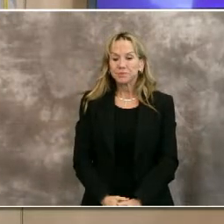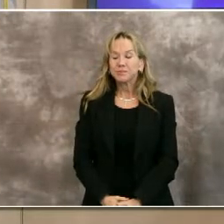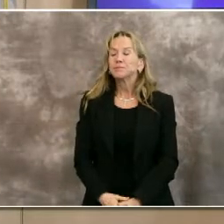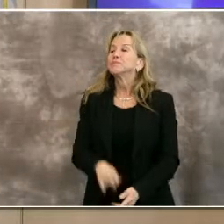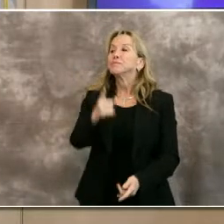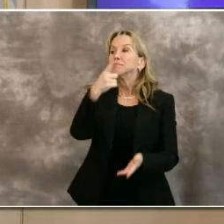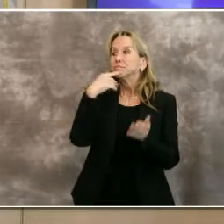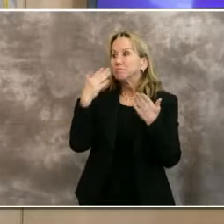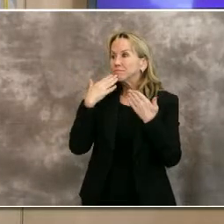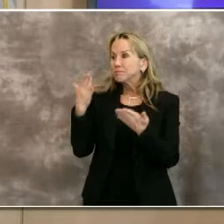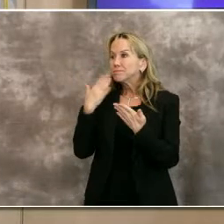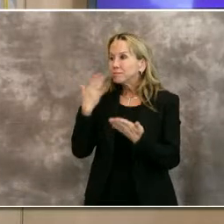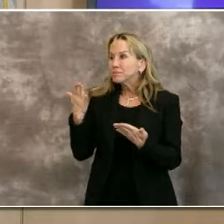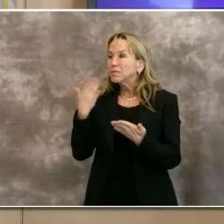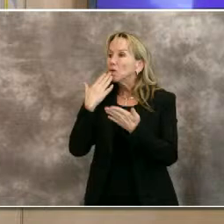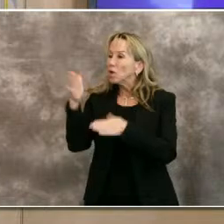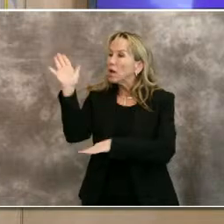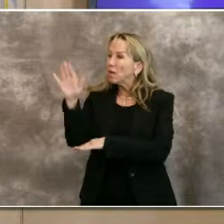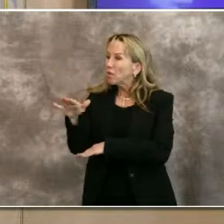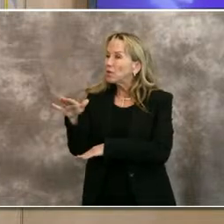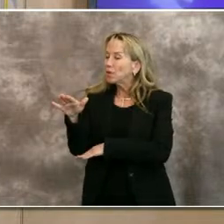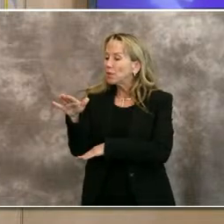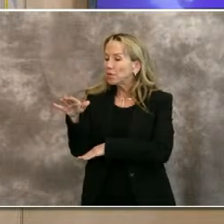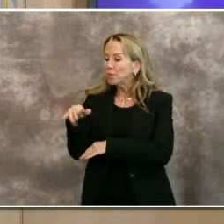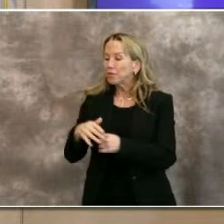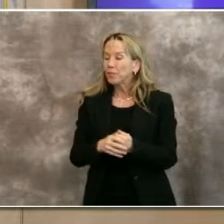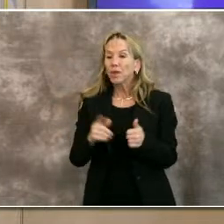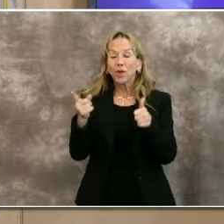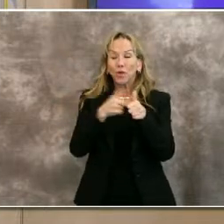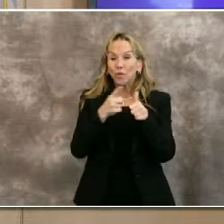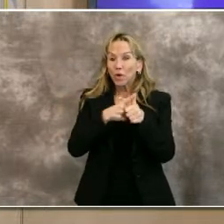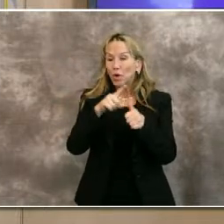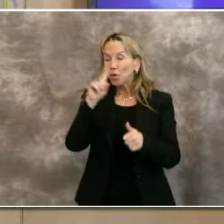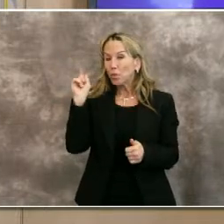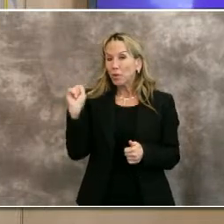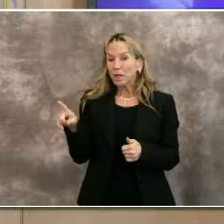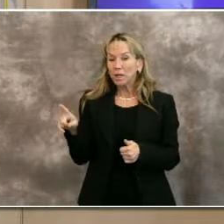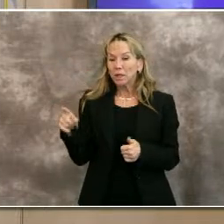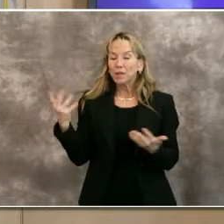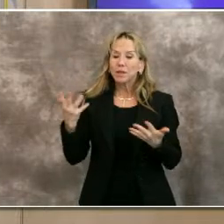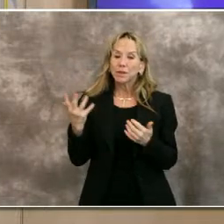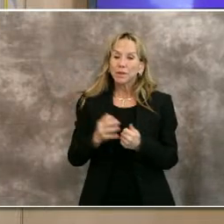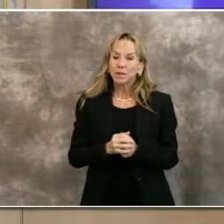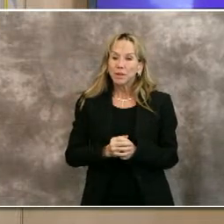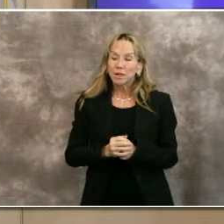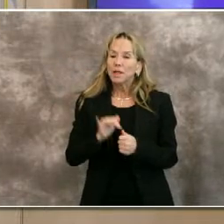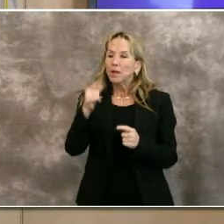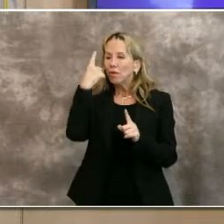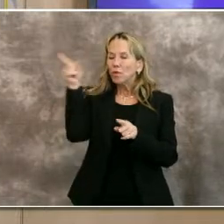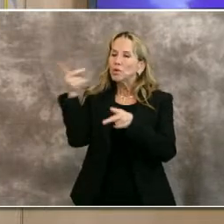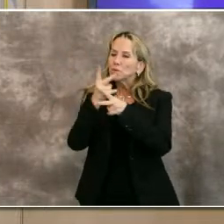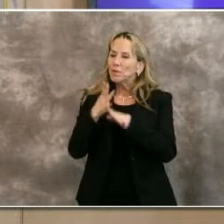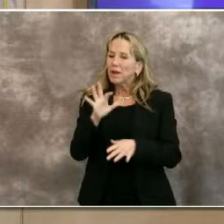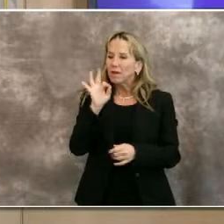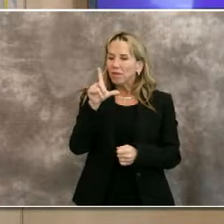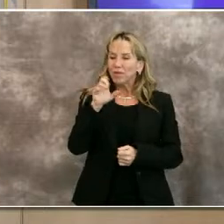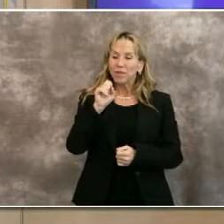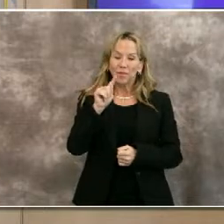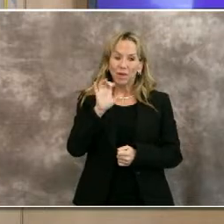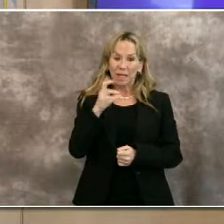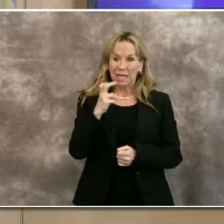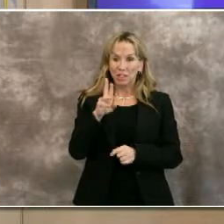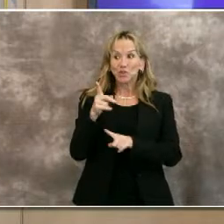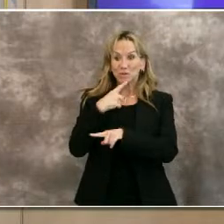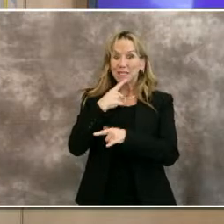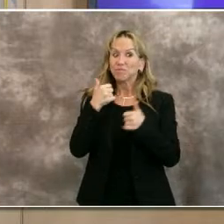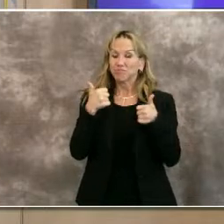Thank you, guys. Good afternoon, all. The first question, I believe, would be best for Supervisor Fletcher. I know we're in good shape